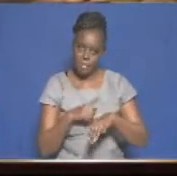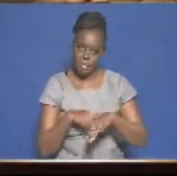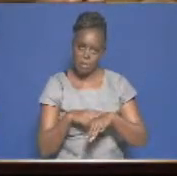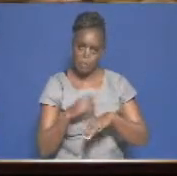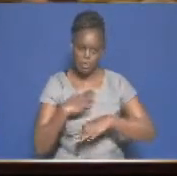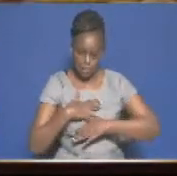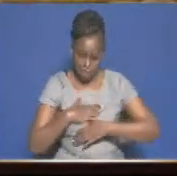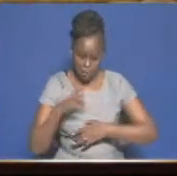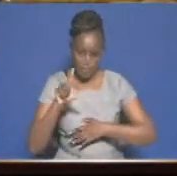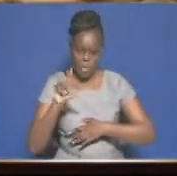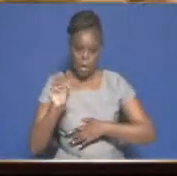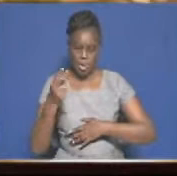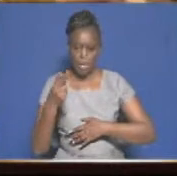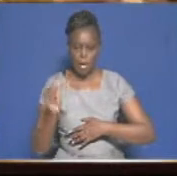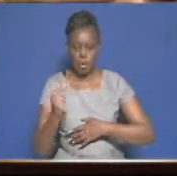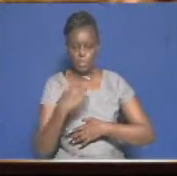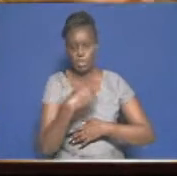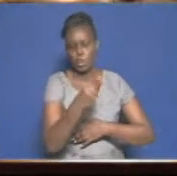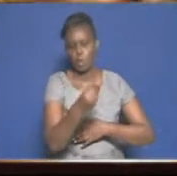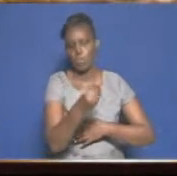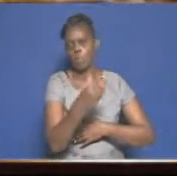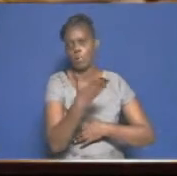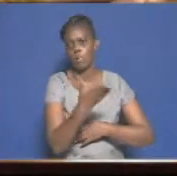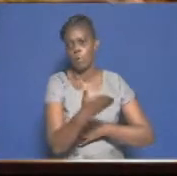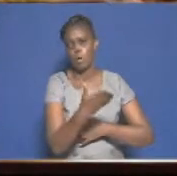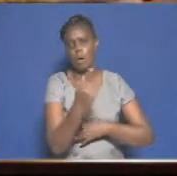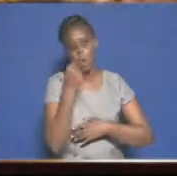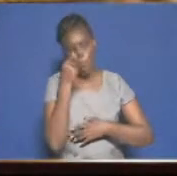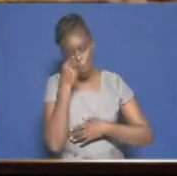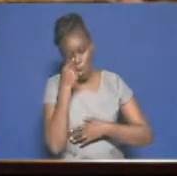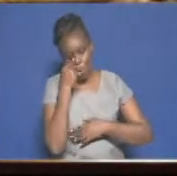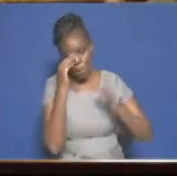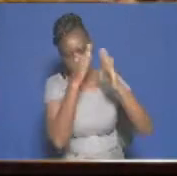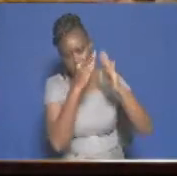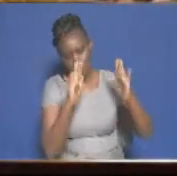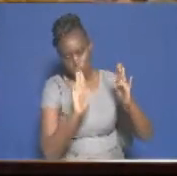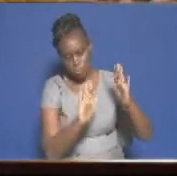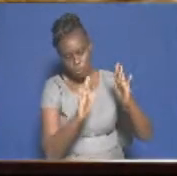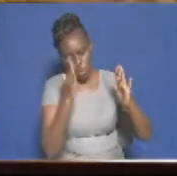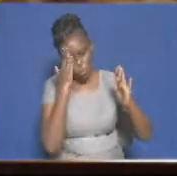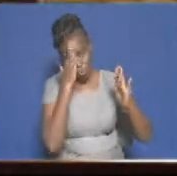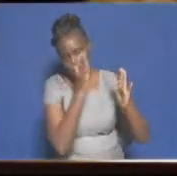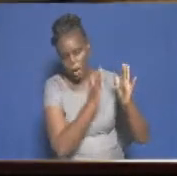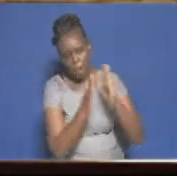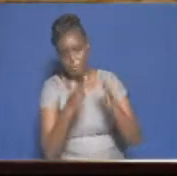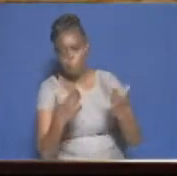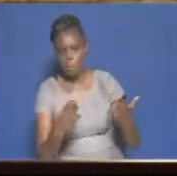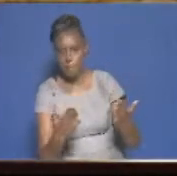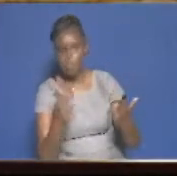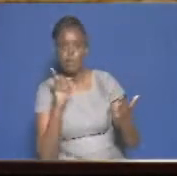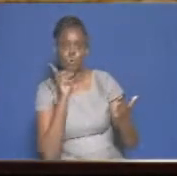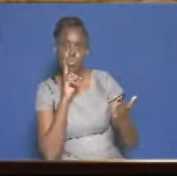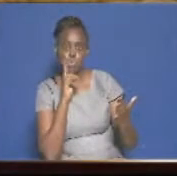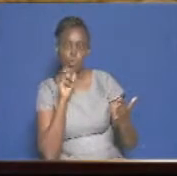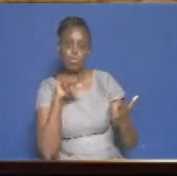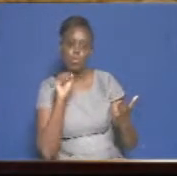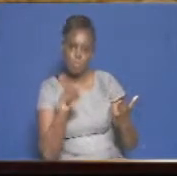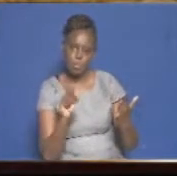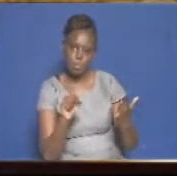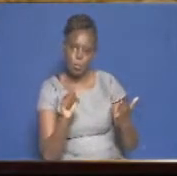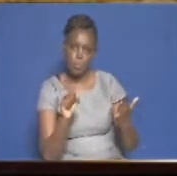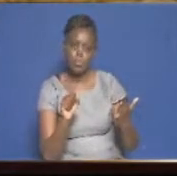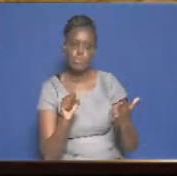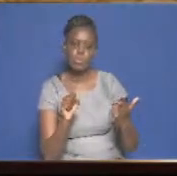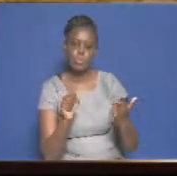just informed me that he was going to go to his home to find out what arrangements, and perhaps tomorrow he can give us